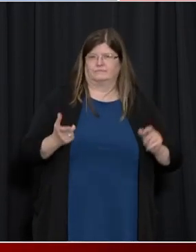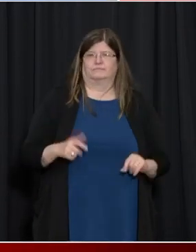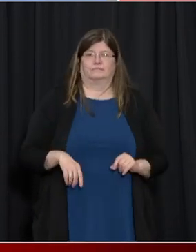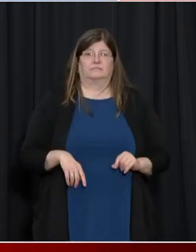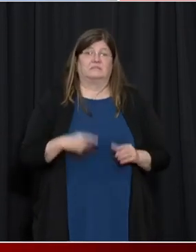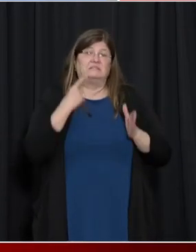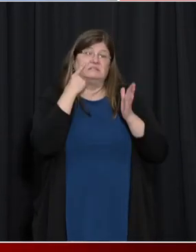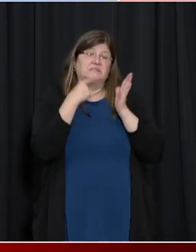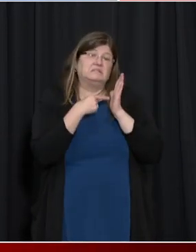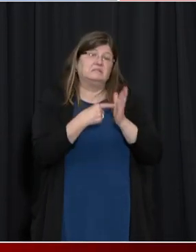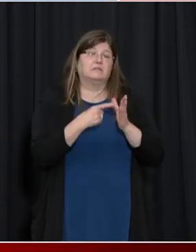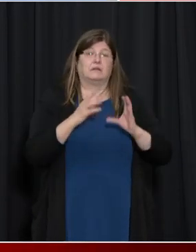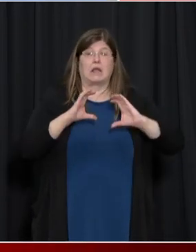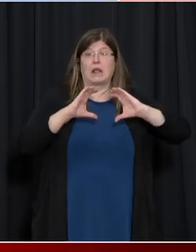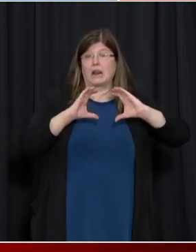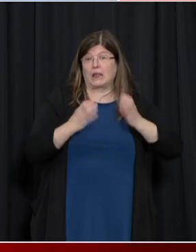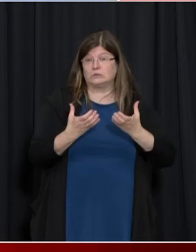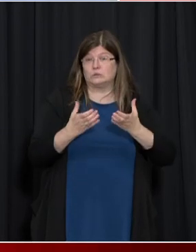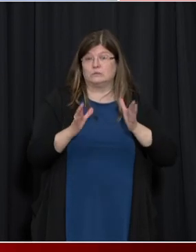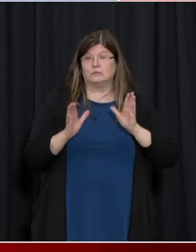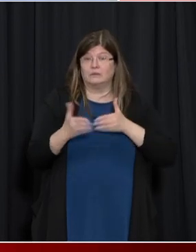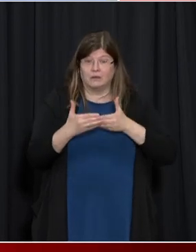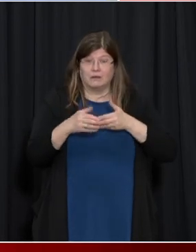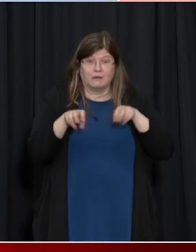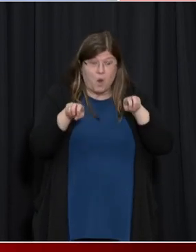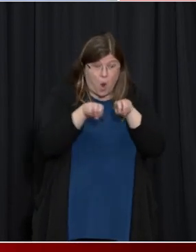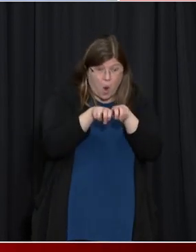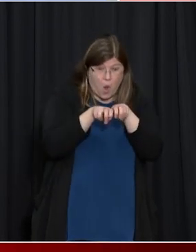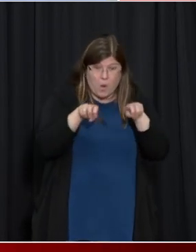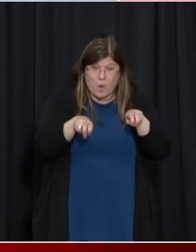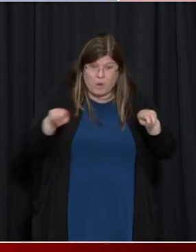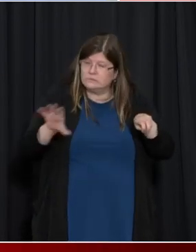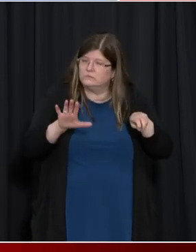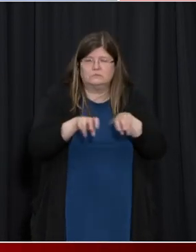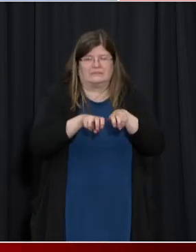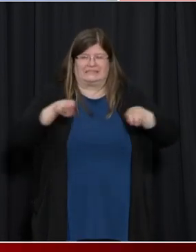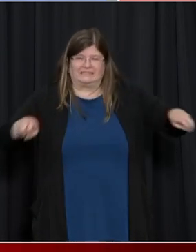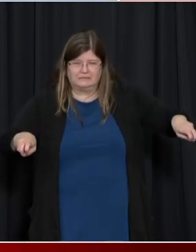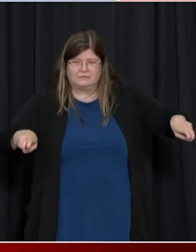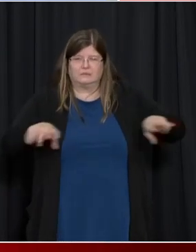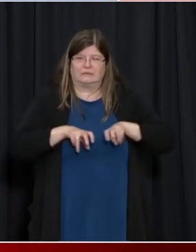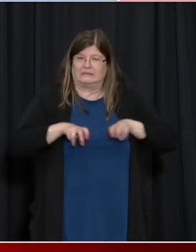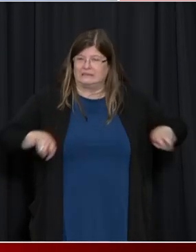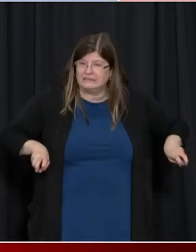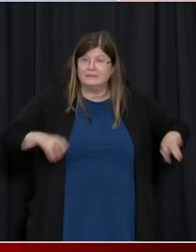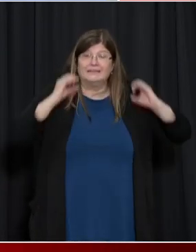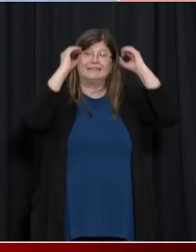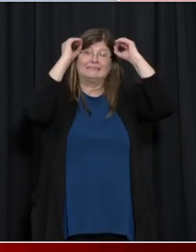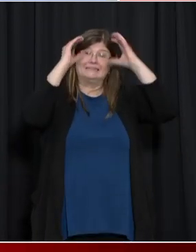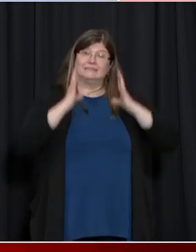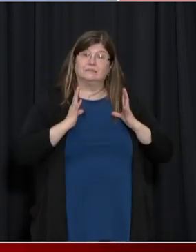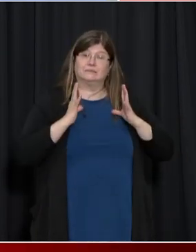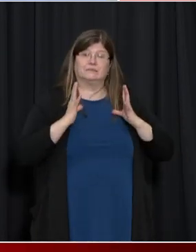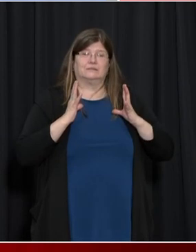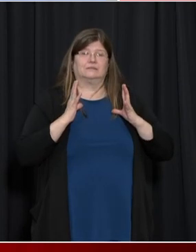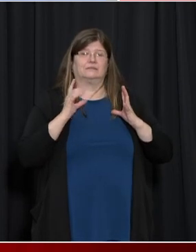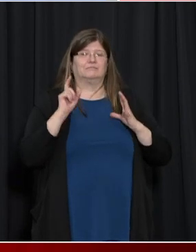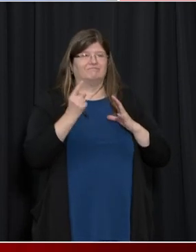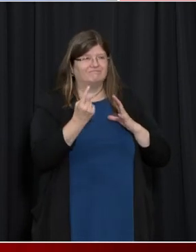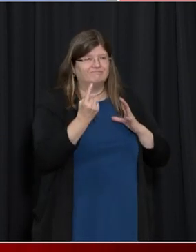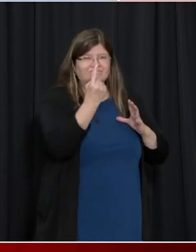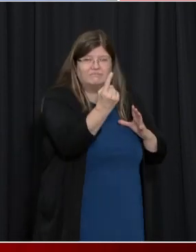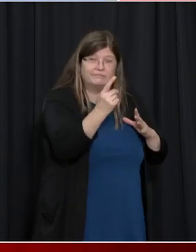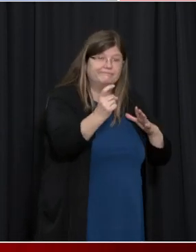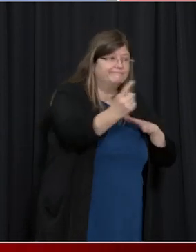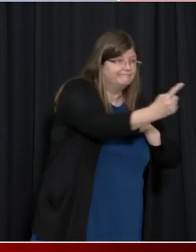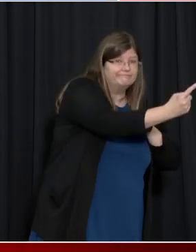is designed, that the teacher would move from classroom to classroom instead of the students, and that